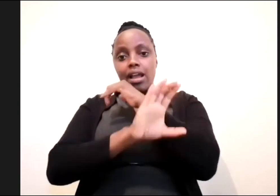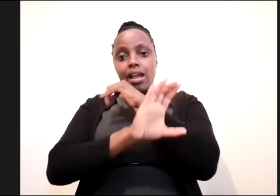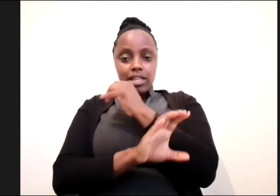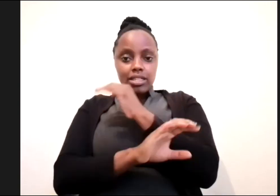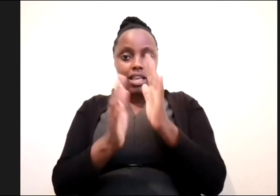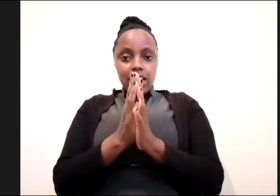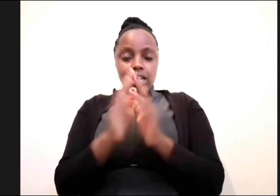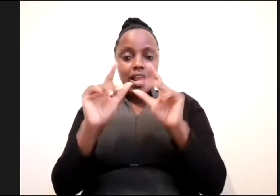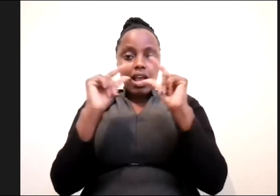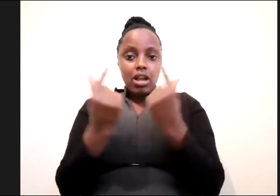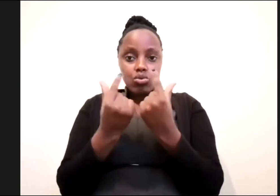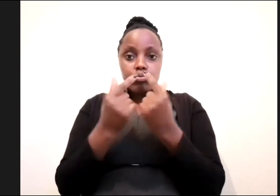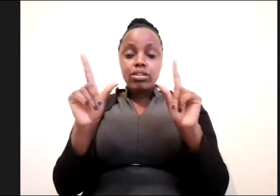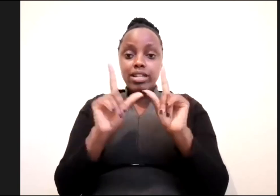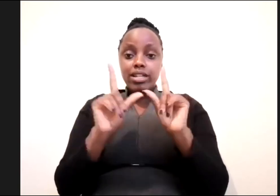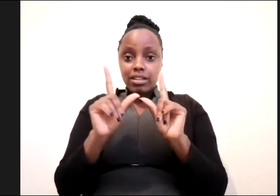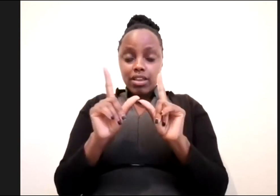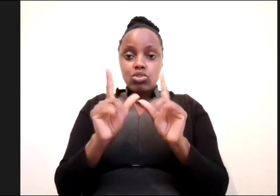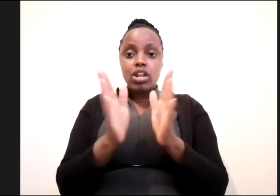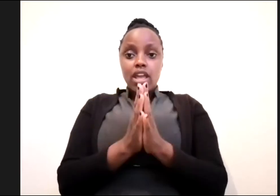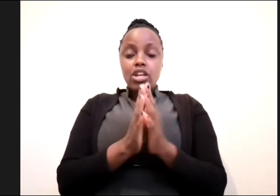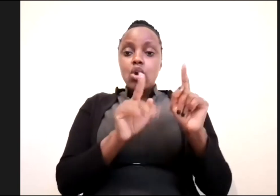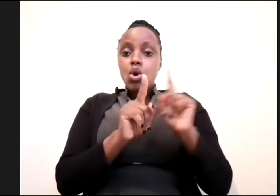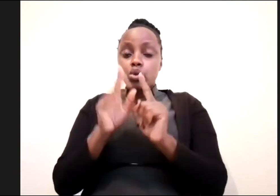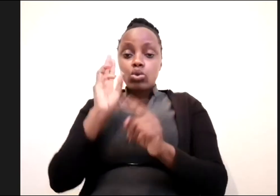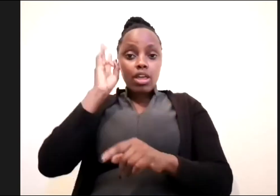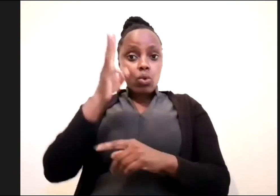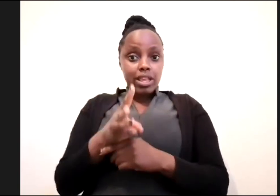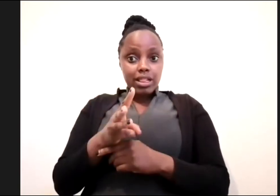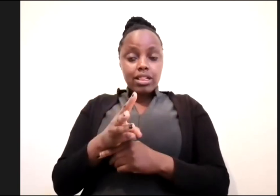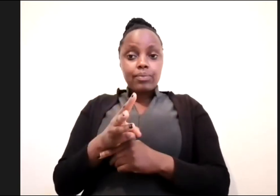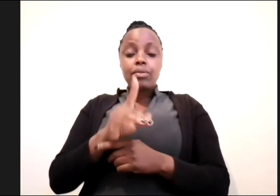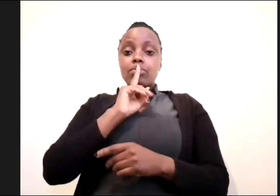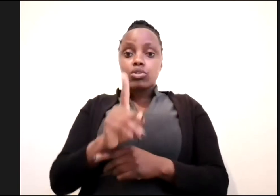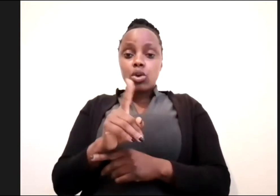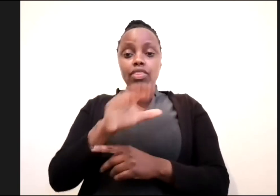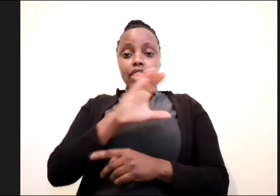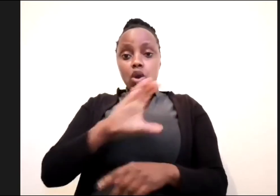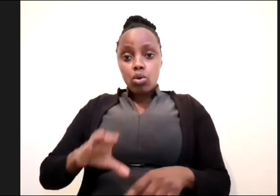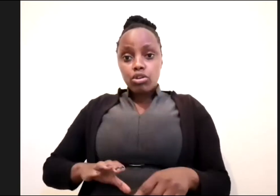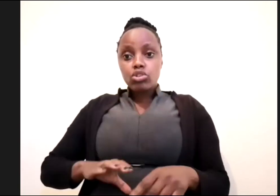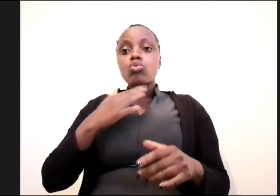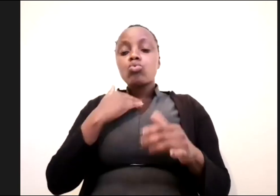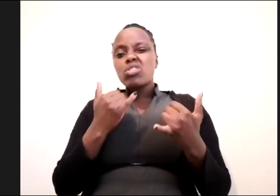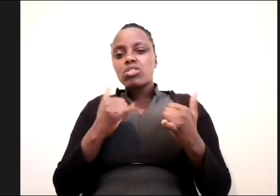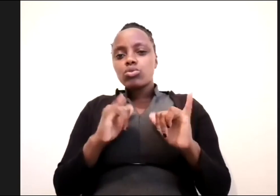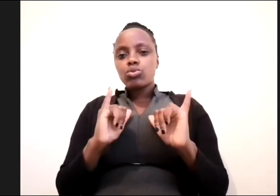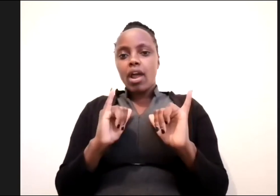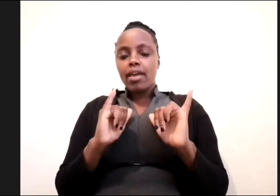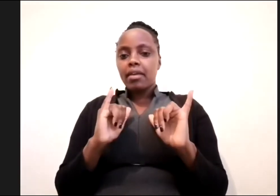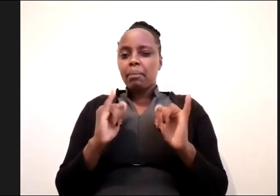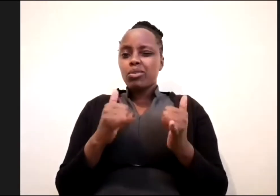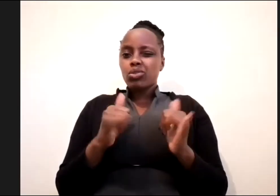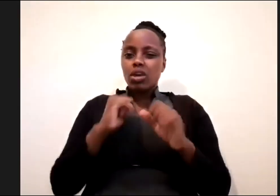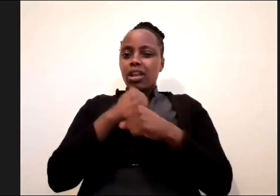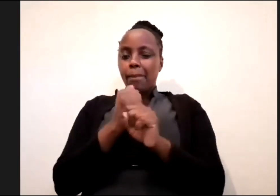group certifications, and the will, I am sure the Commission was also to try to make